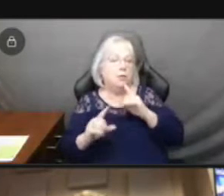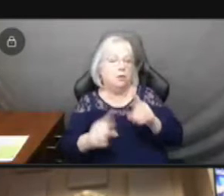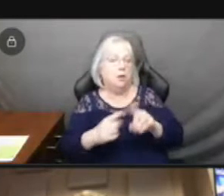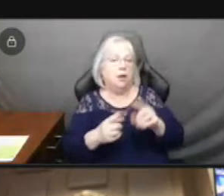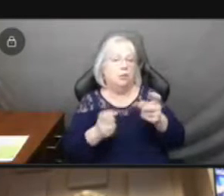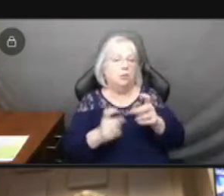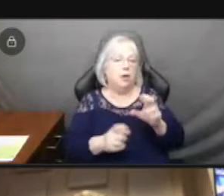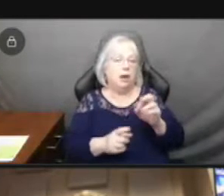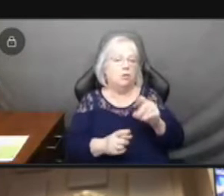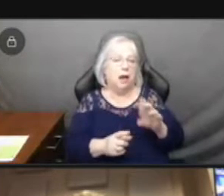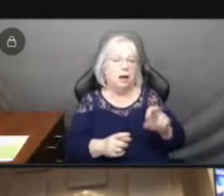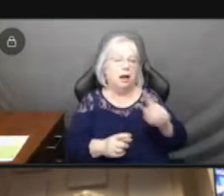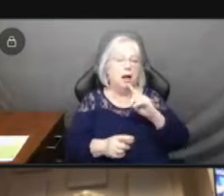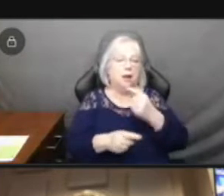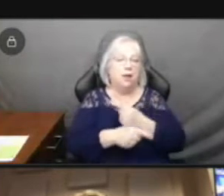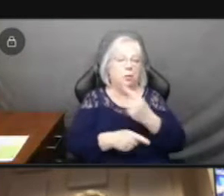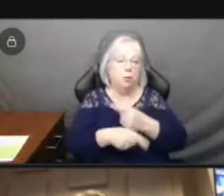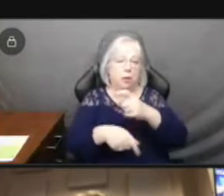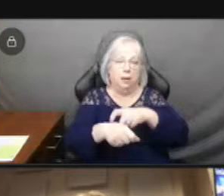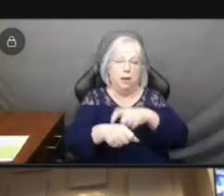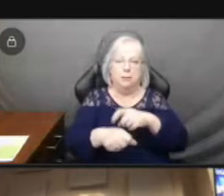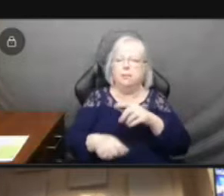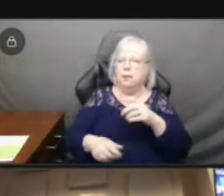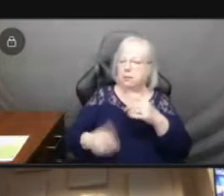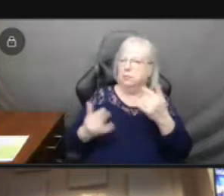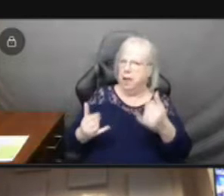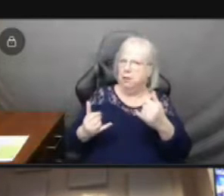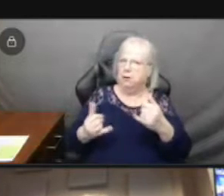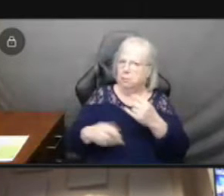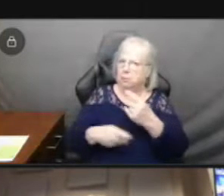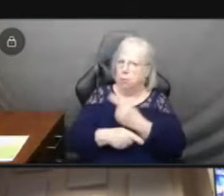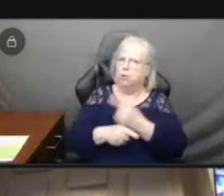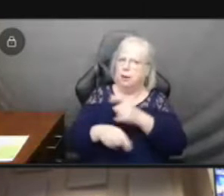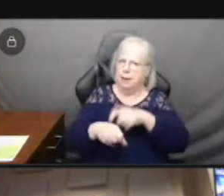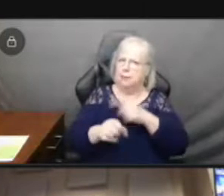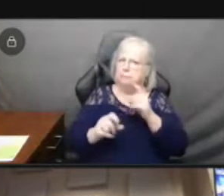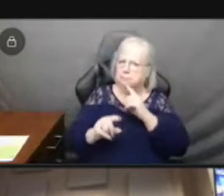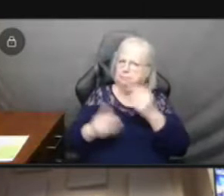the appropriate time. This is the appropriate time.